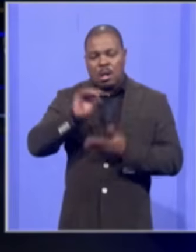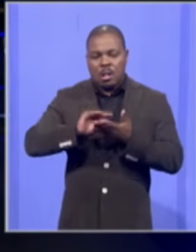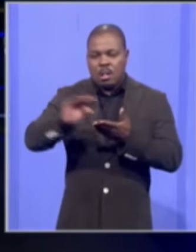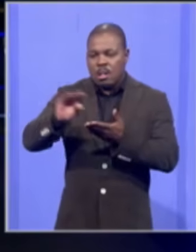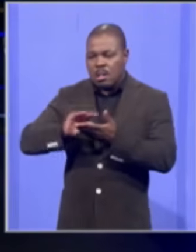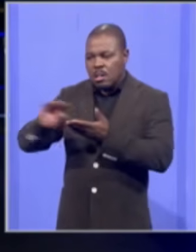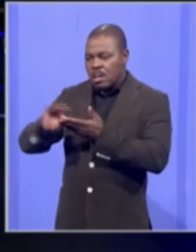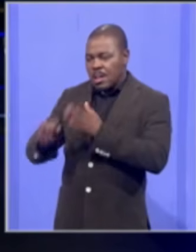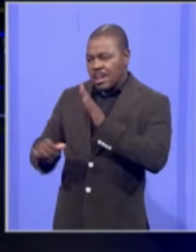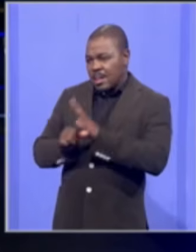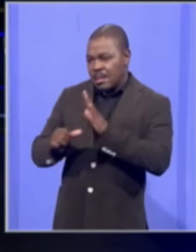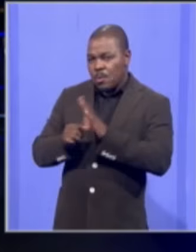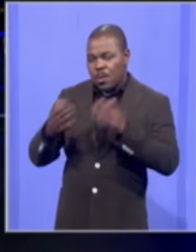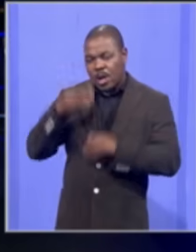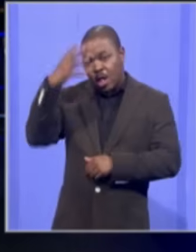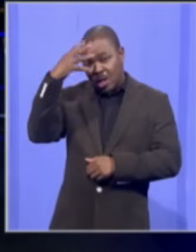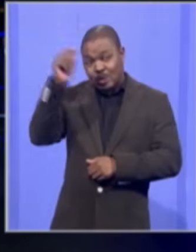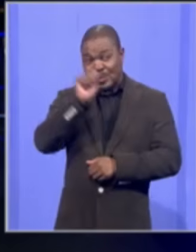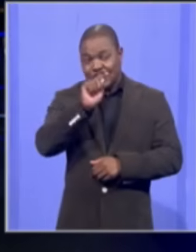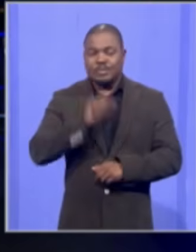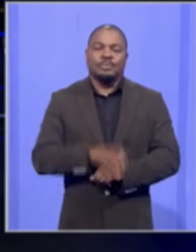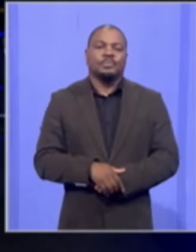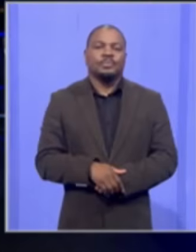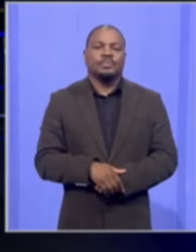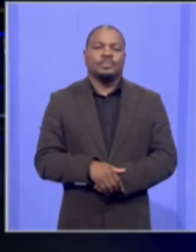fapaneng a bohlokwa naheng ya Lesotho.